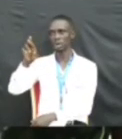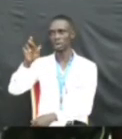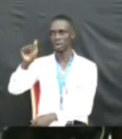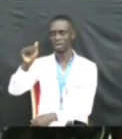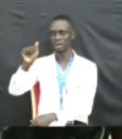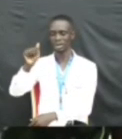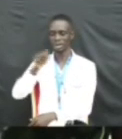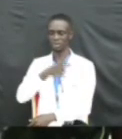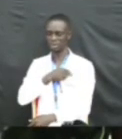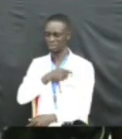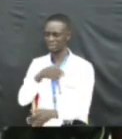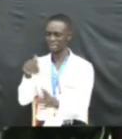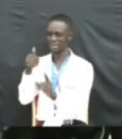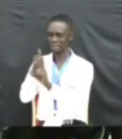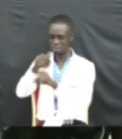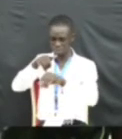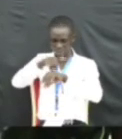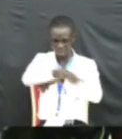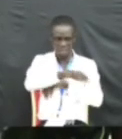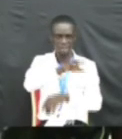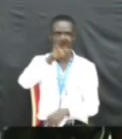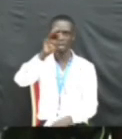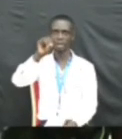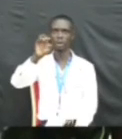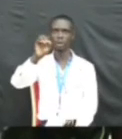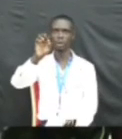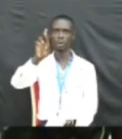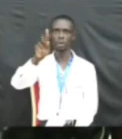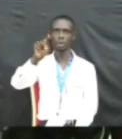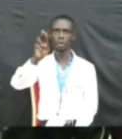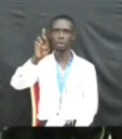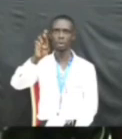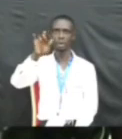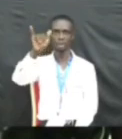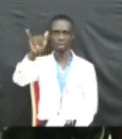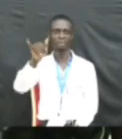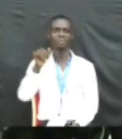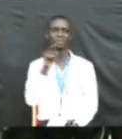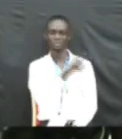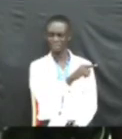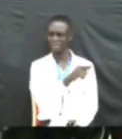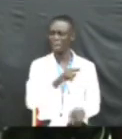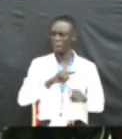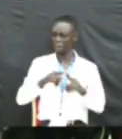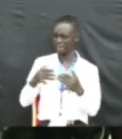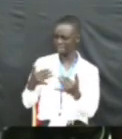mortuary upon the doctor's declaration. However,